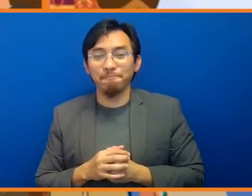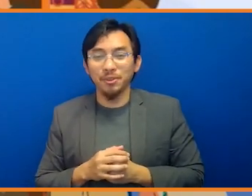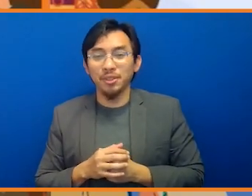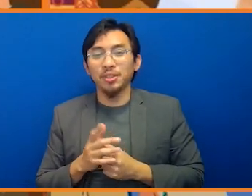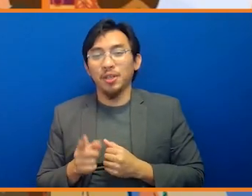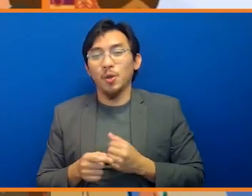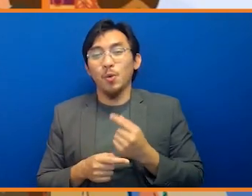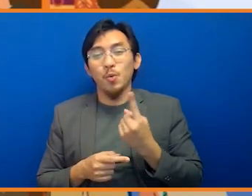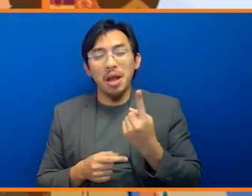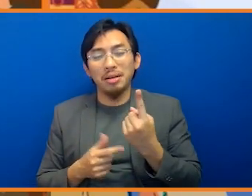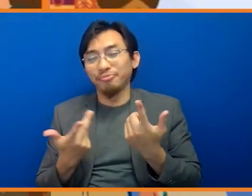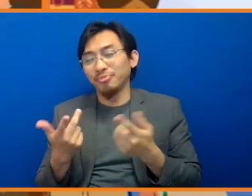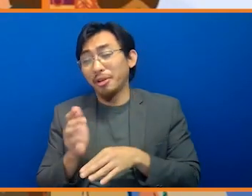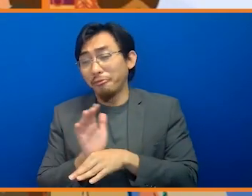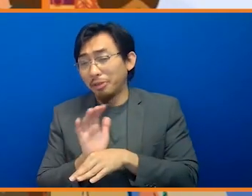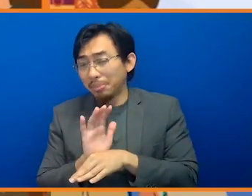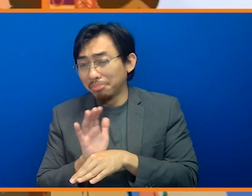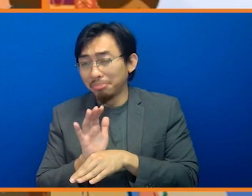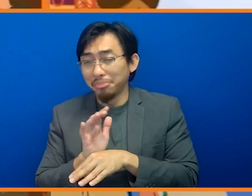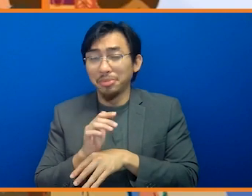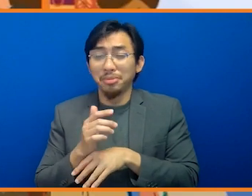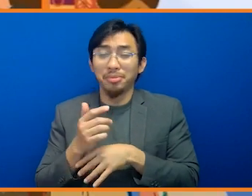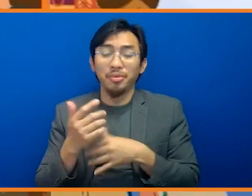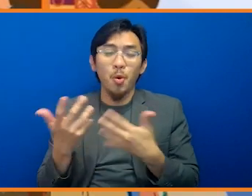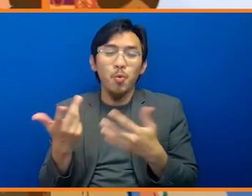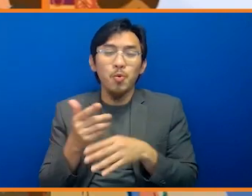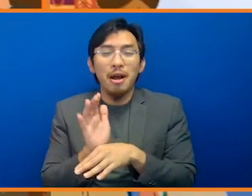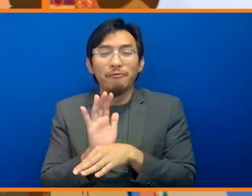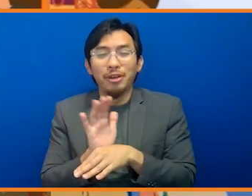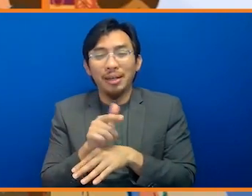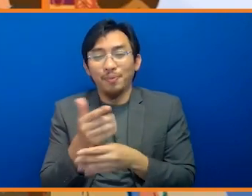And the first one, filming, or the film.